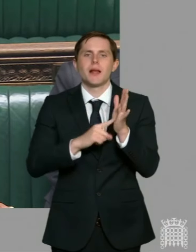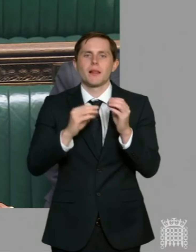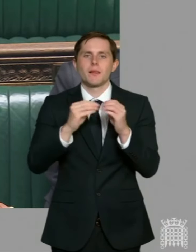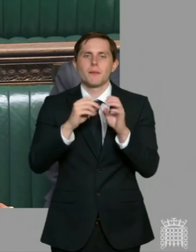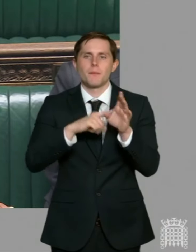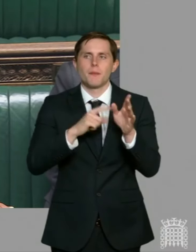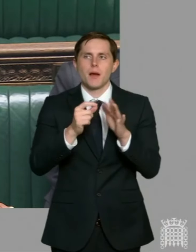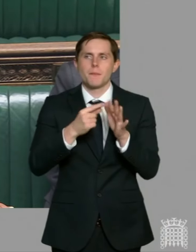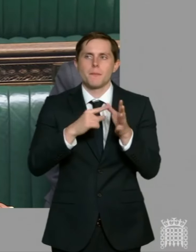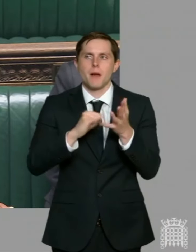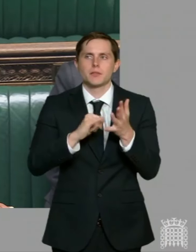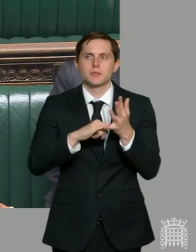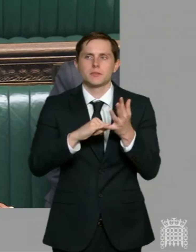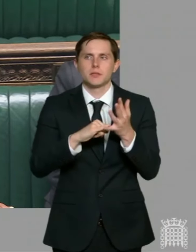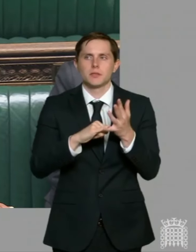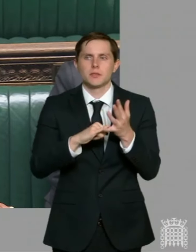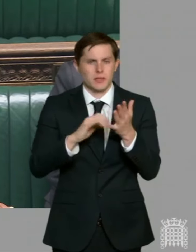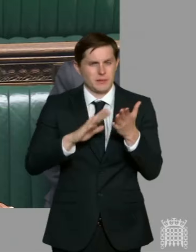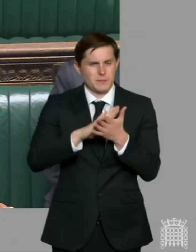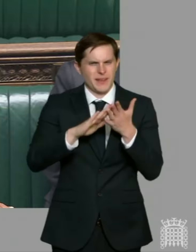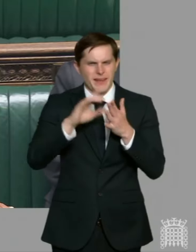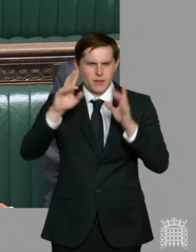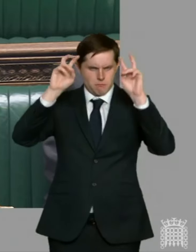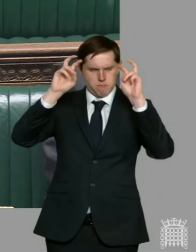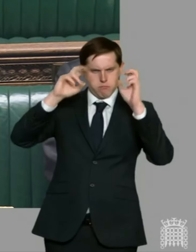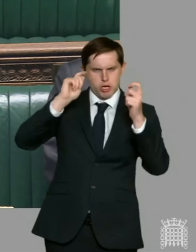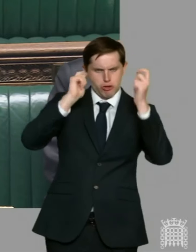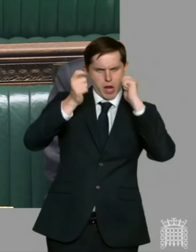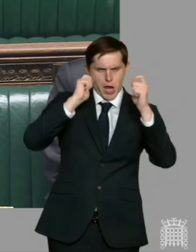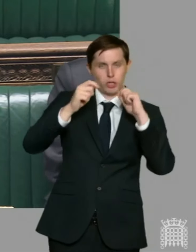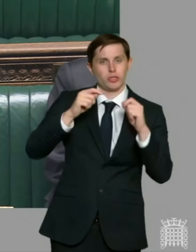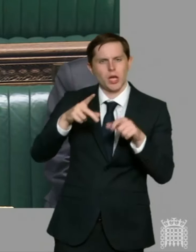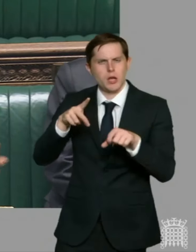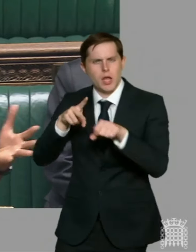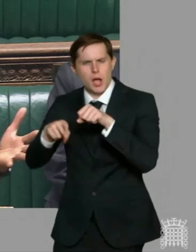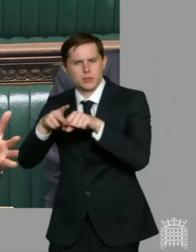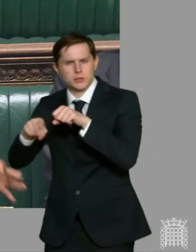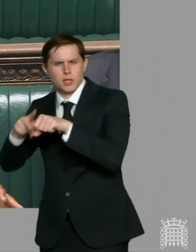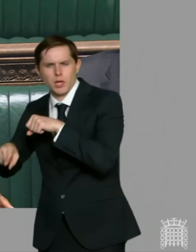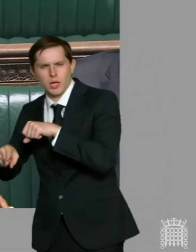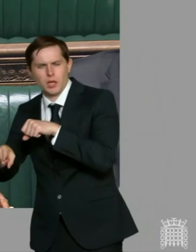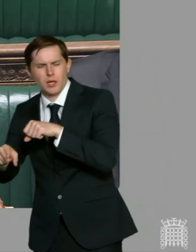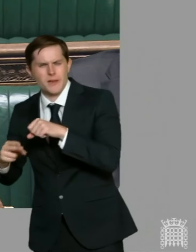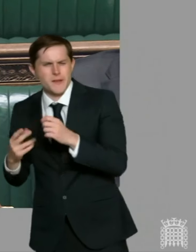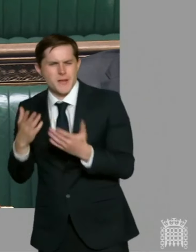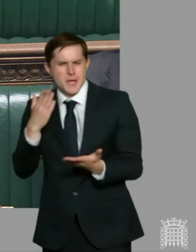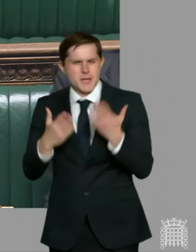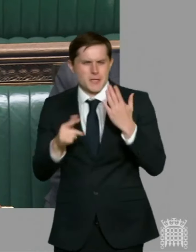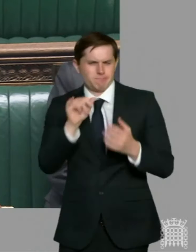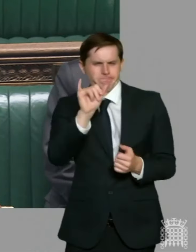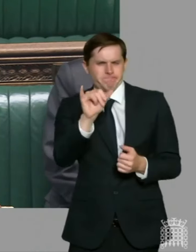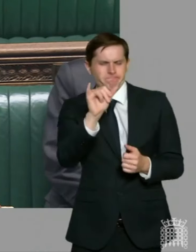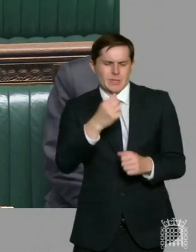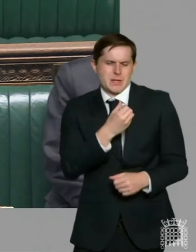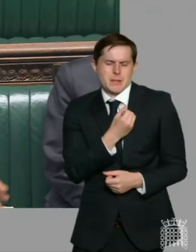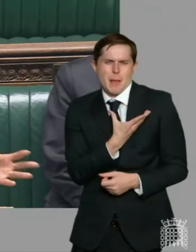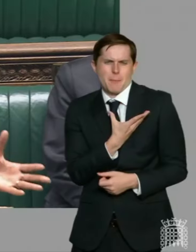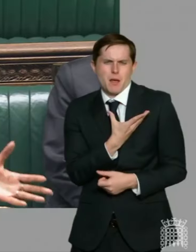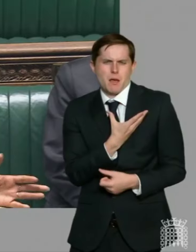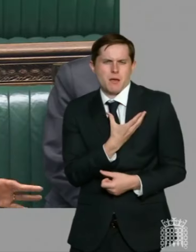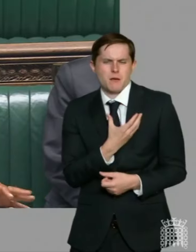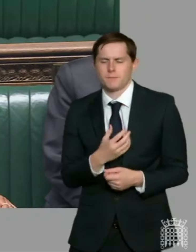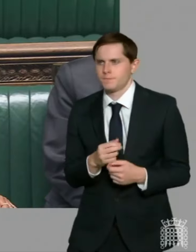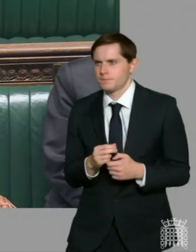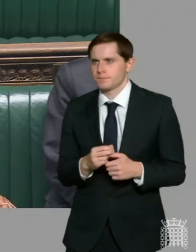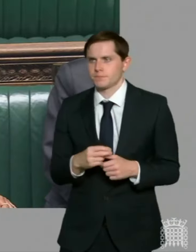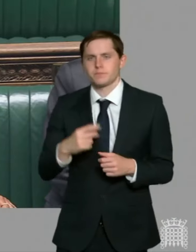infrastructure? Where is the economic analysis that her department has undertaken on the housing market? Yesterday, we all saw the Chancellor come to the dispatch box, claim